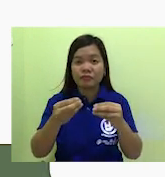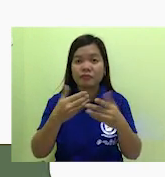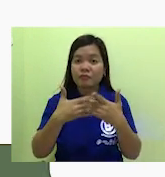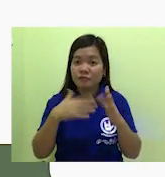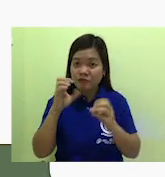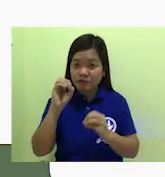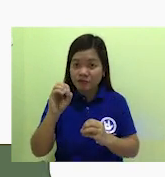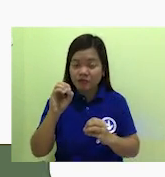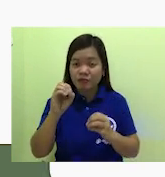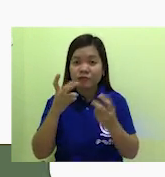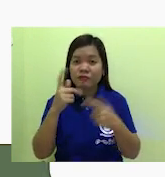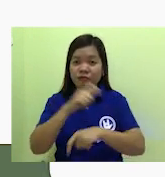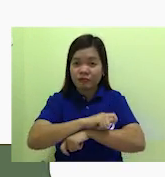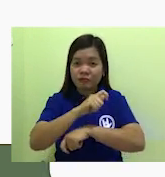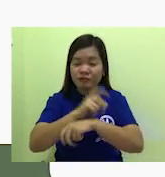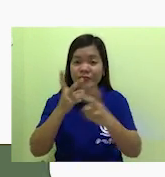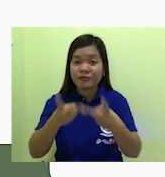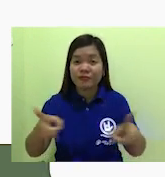of values?